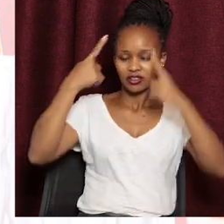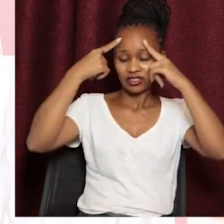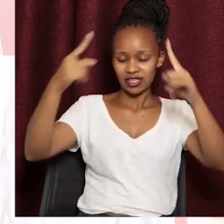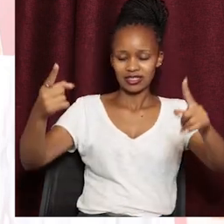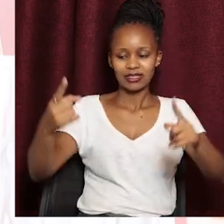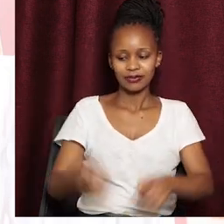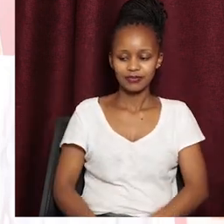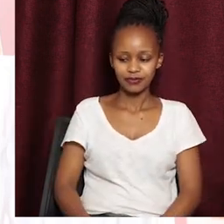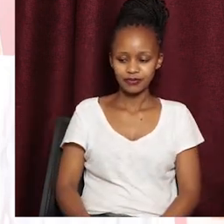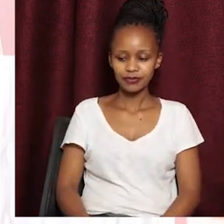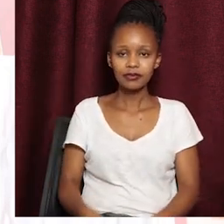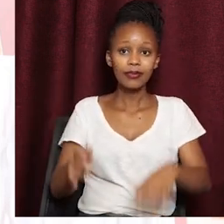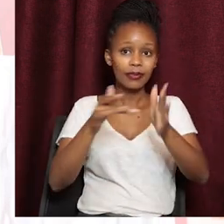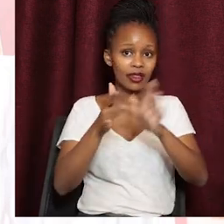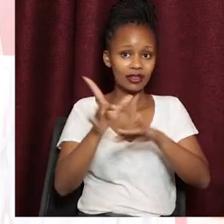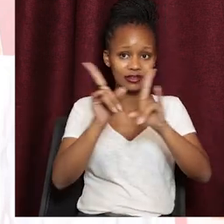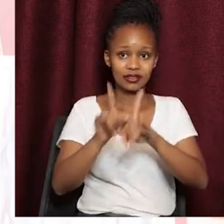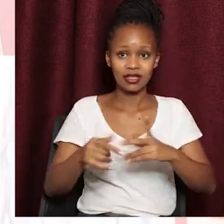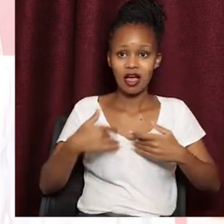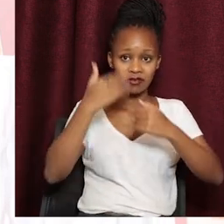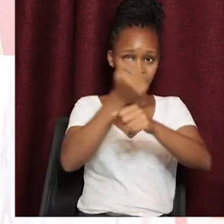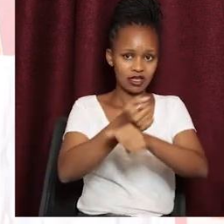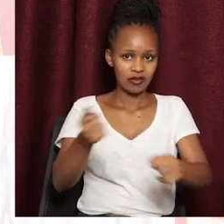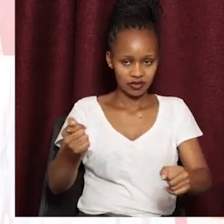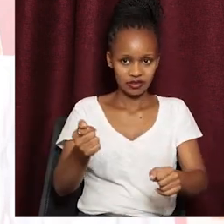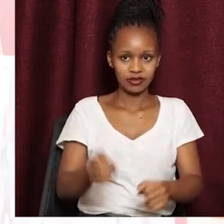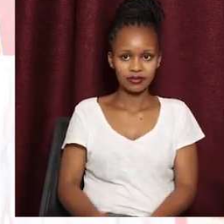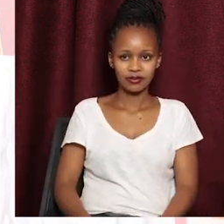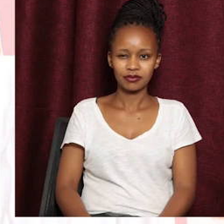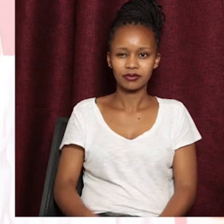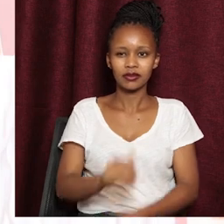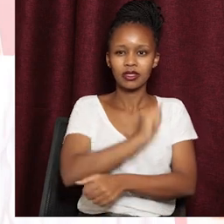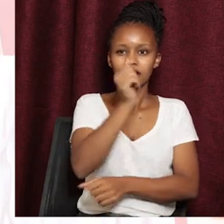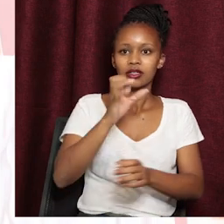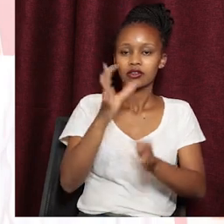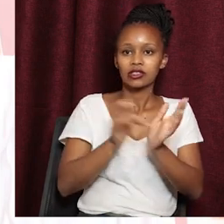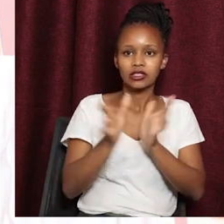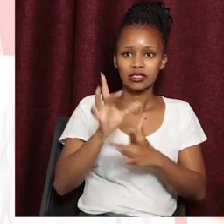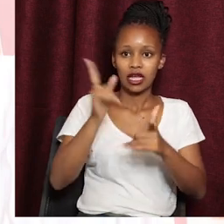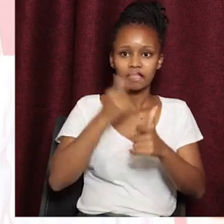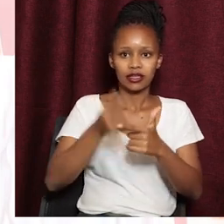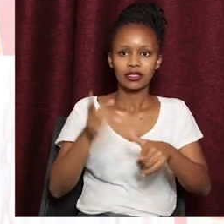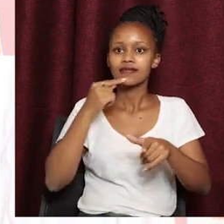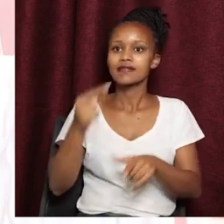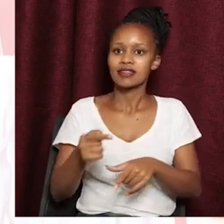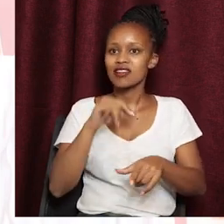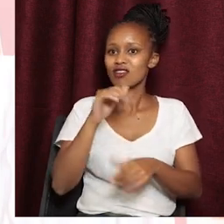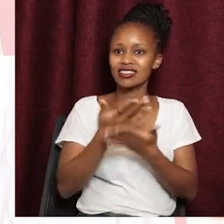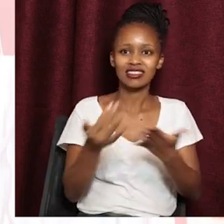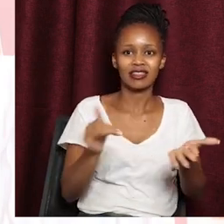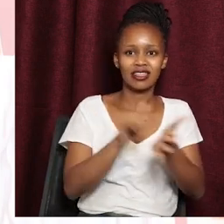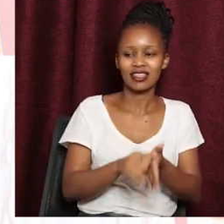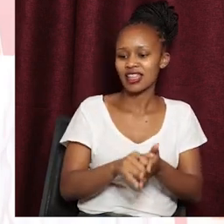victory. In Jesus, there is salvation. The resurrection of Jesus, then, is not